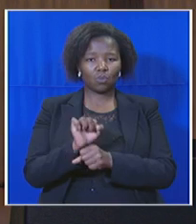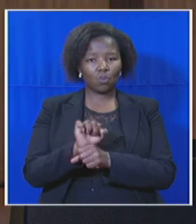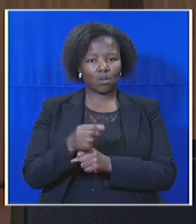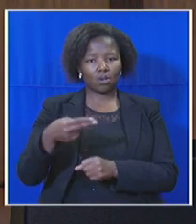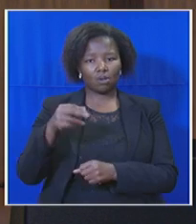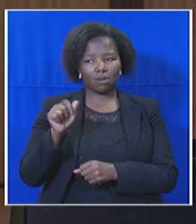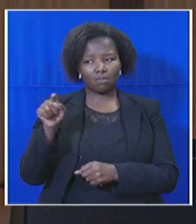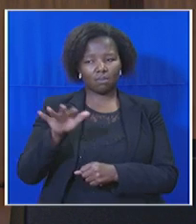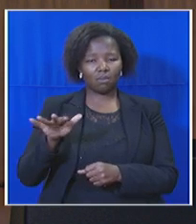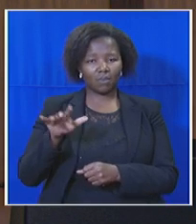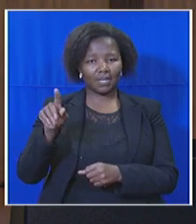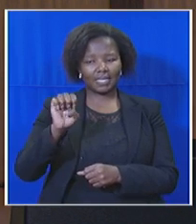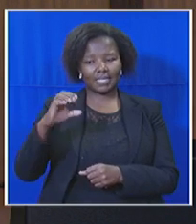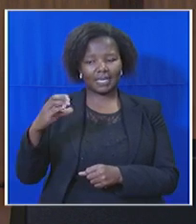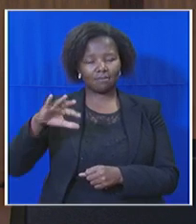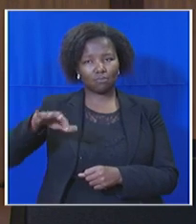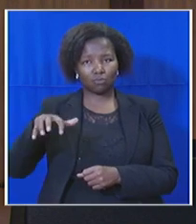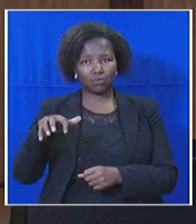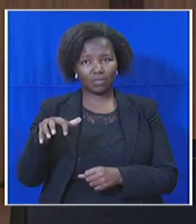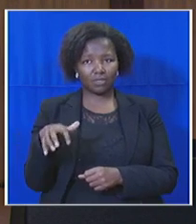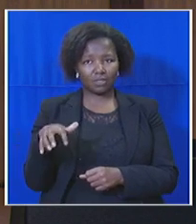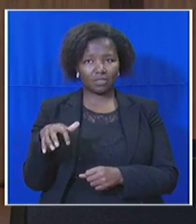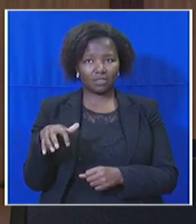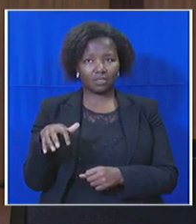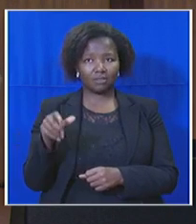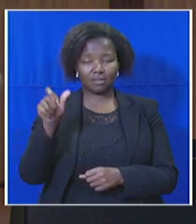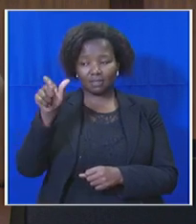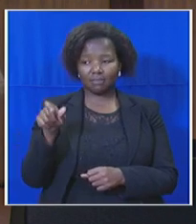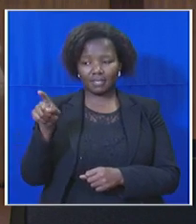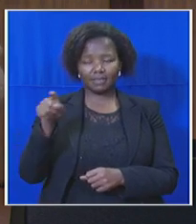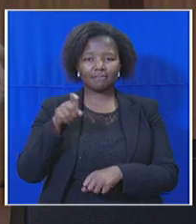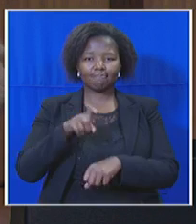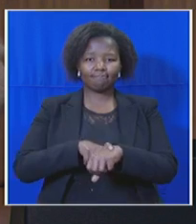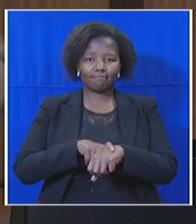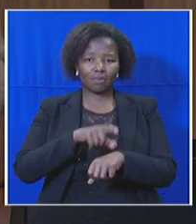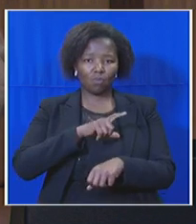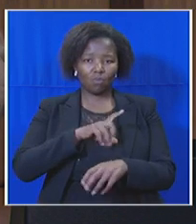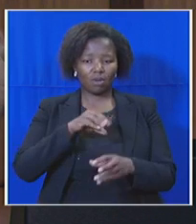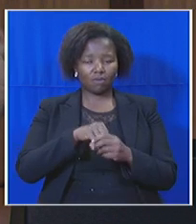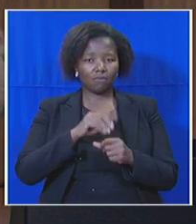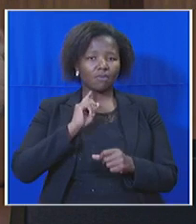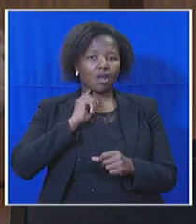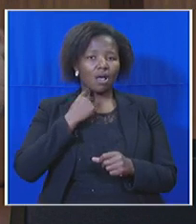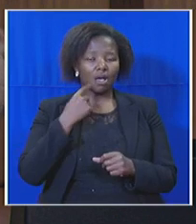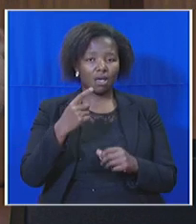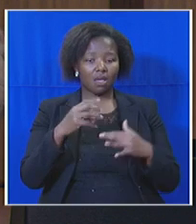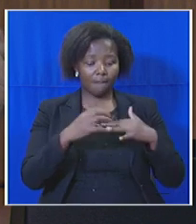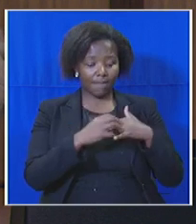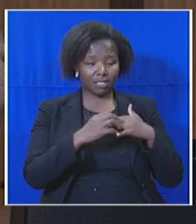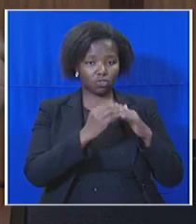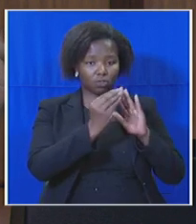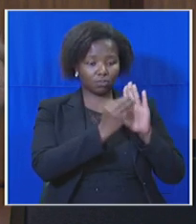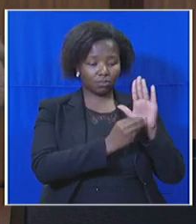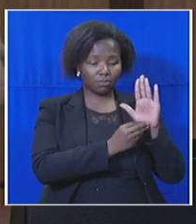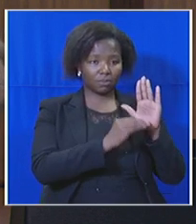King Williamstown in the Eastern Cape. The official was arrested for facilitating fraudulent marriages involving illegal